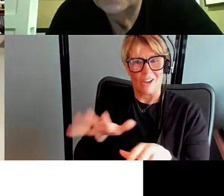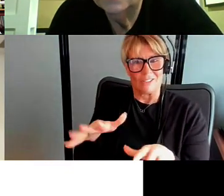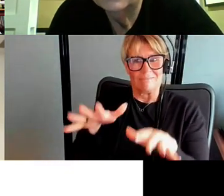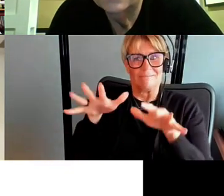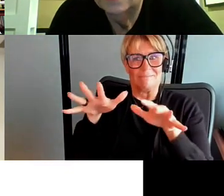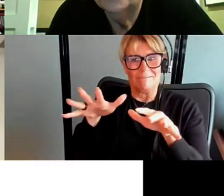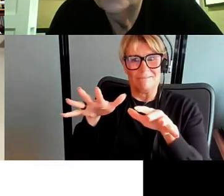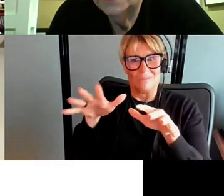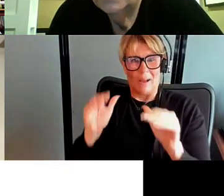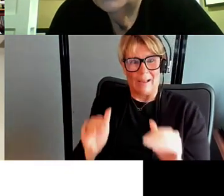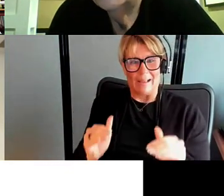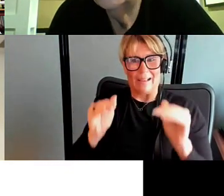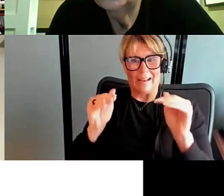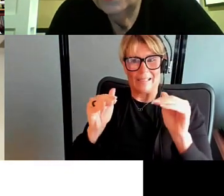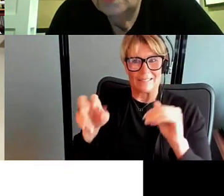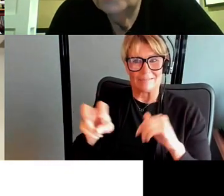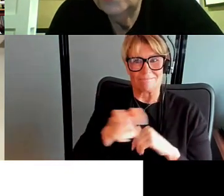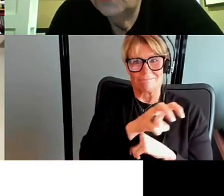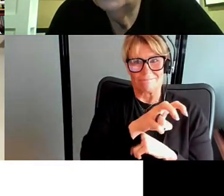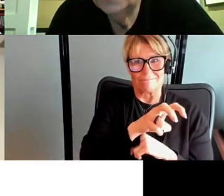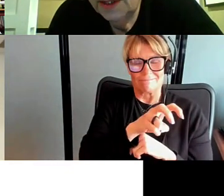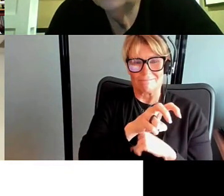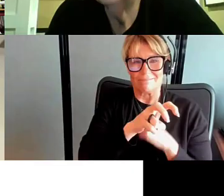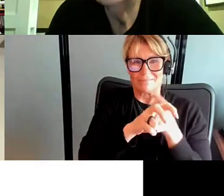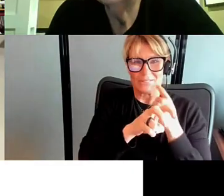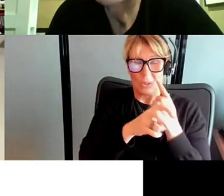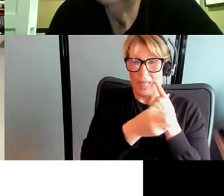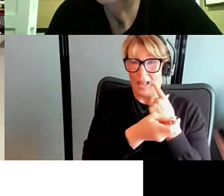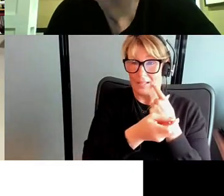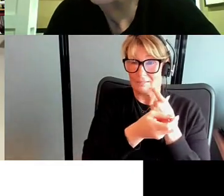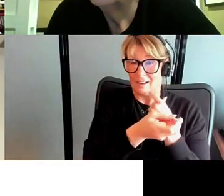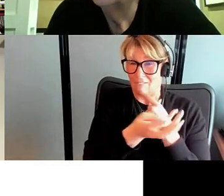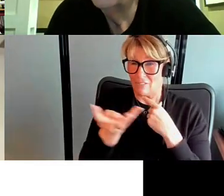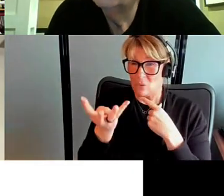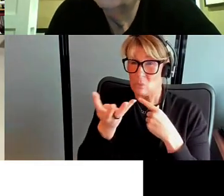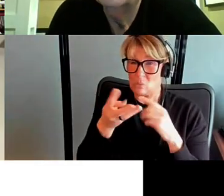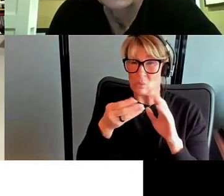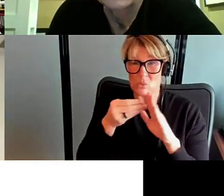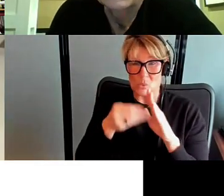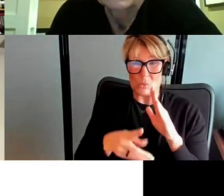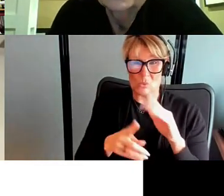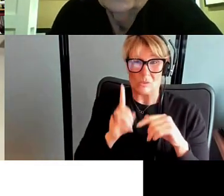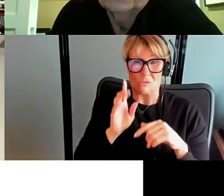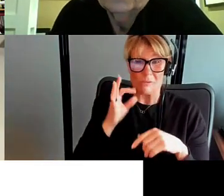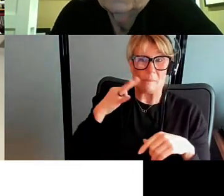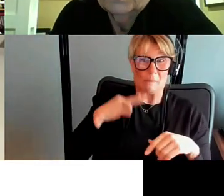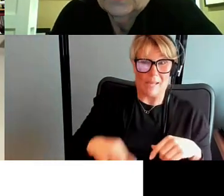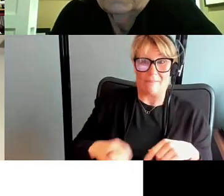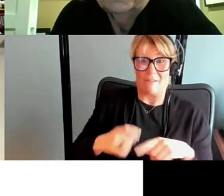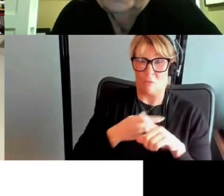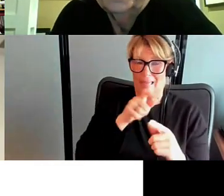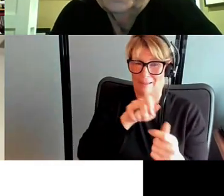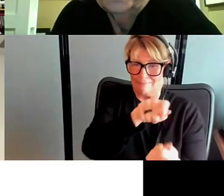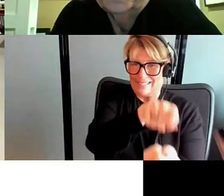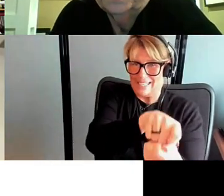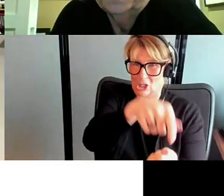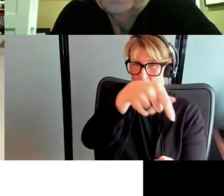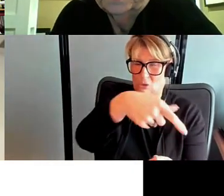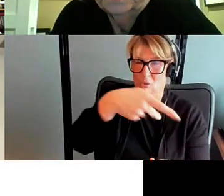to that next step. So there were a number of them, I think, that could serve that purpose.